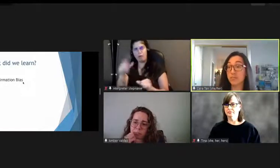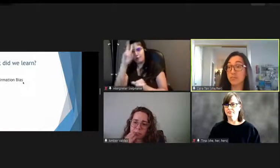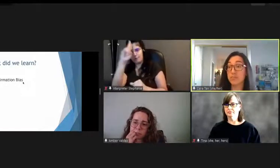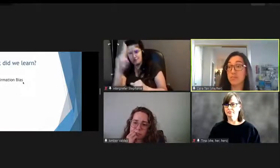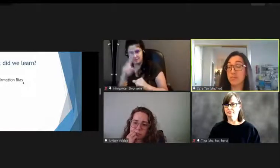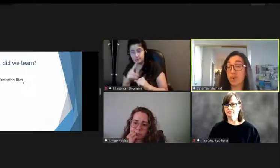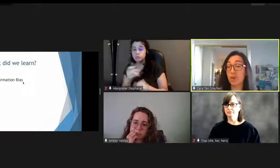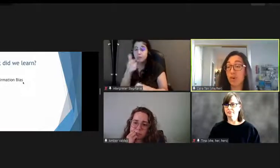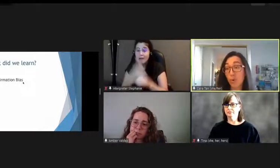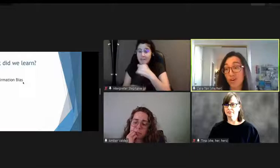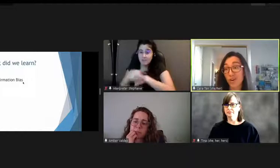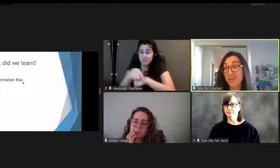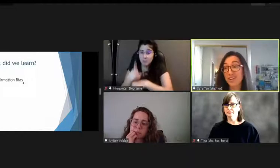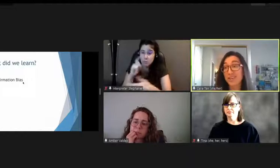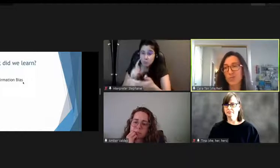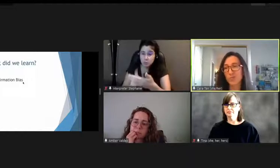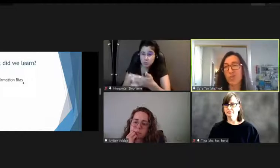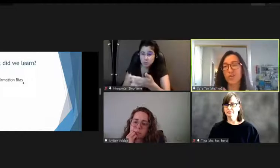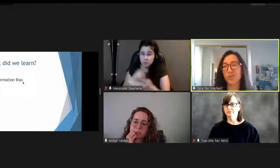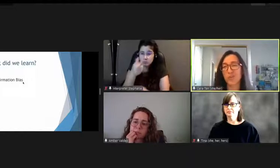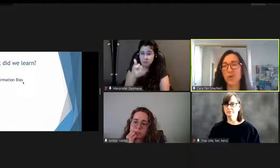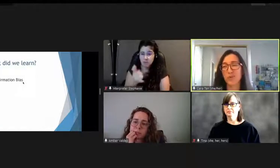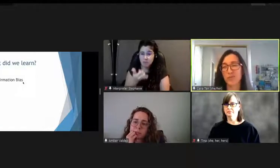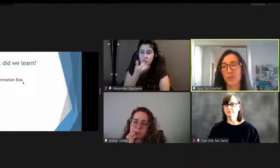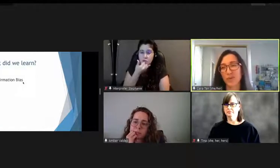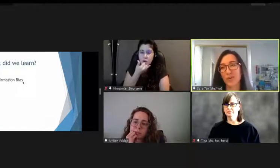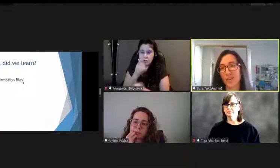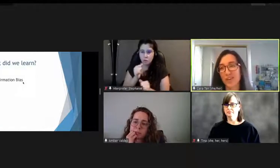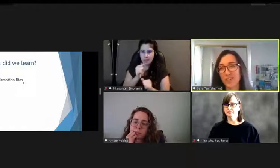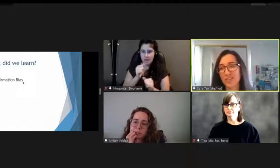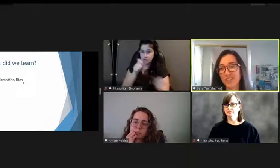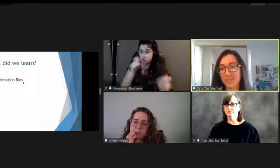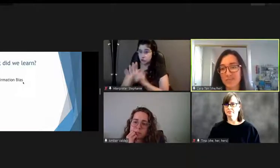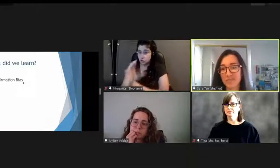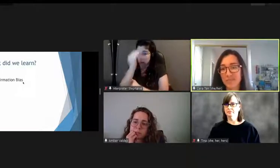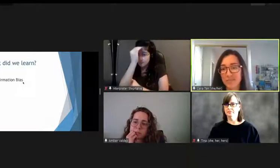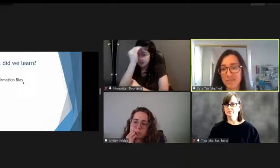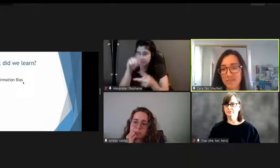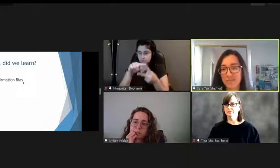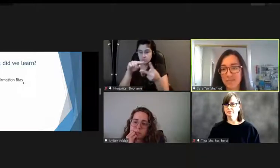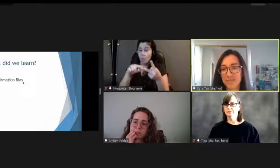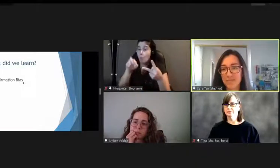opinion or give you more support for what your opinion is.